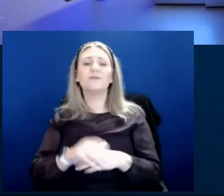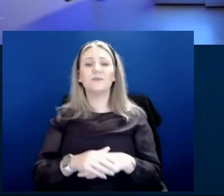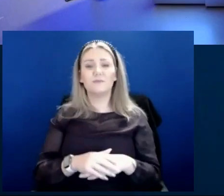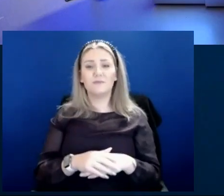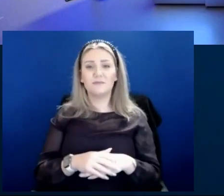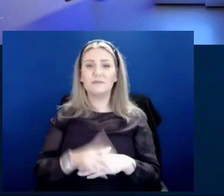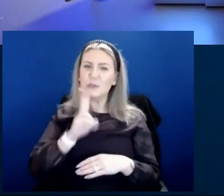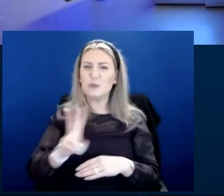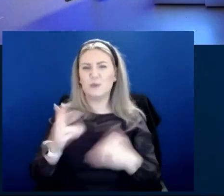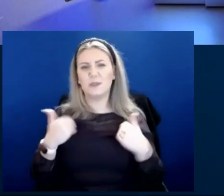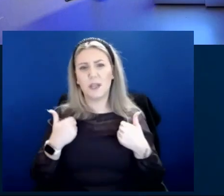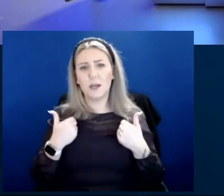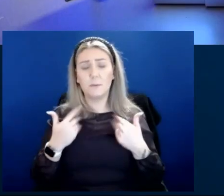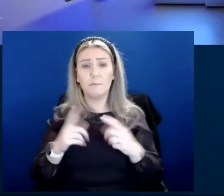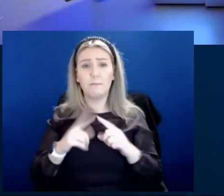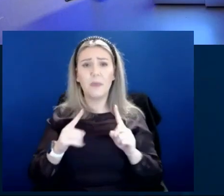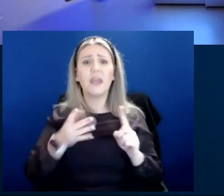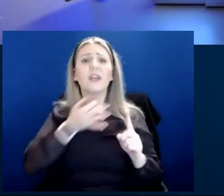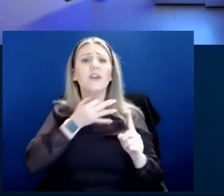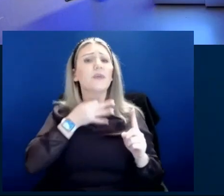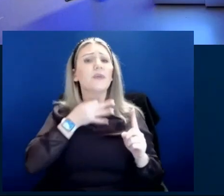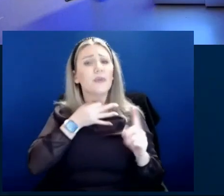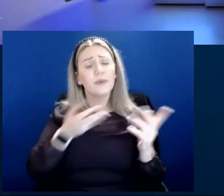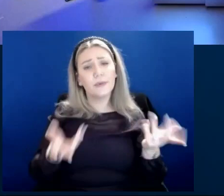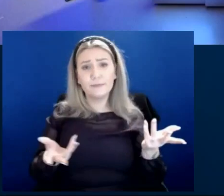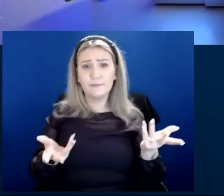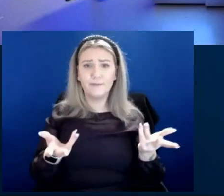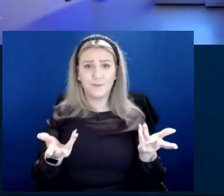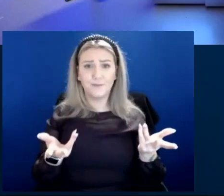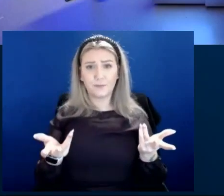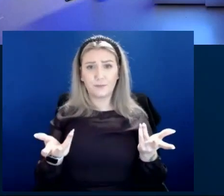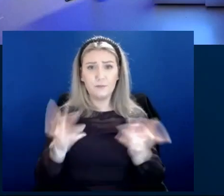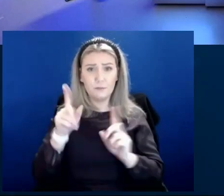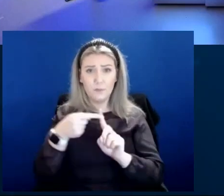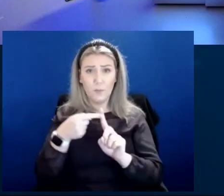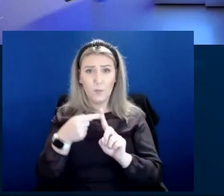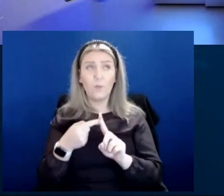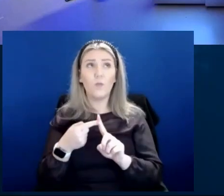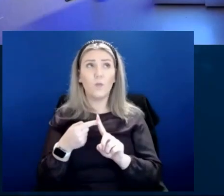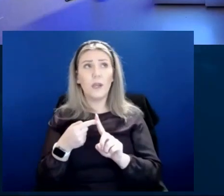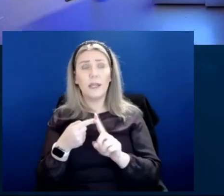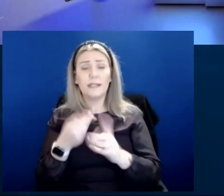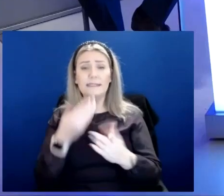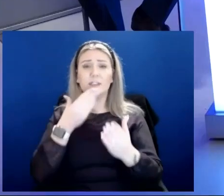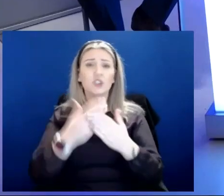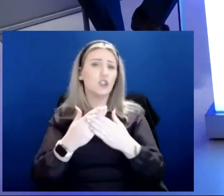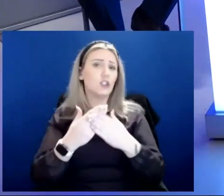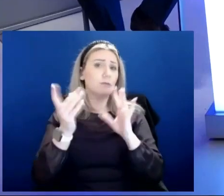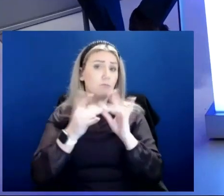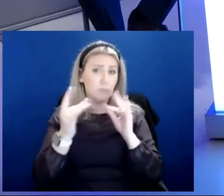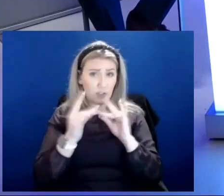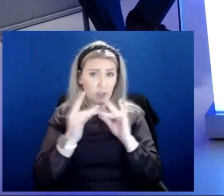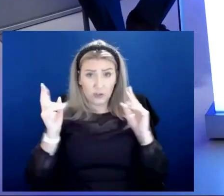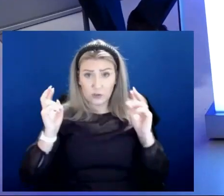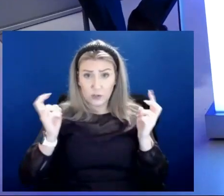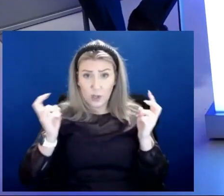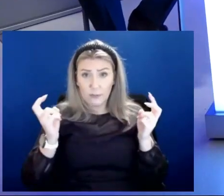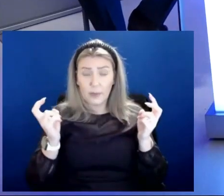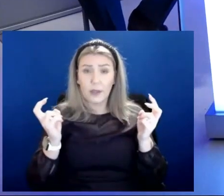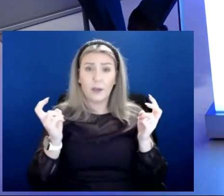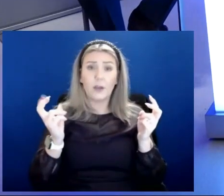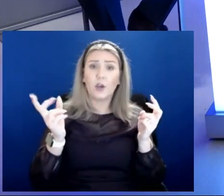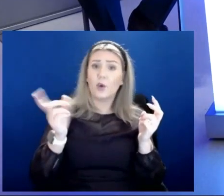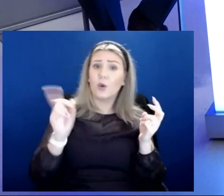but curious, when is it good to bring up a topic, where they